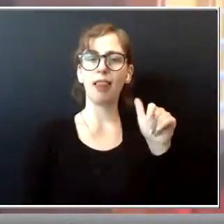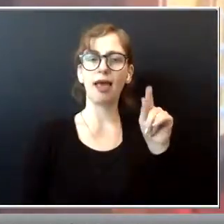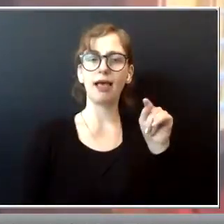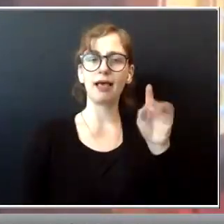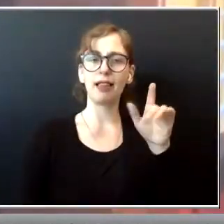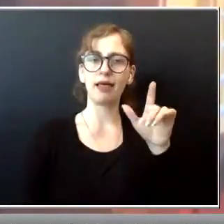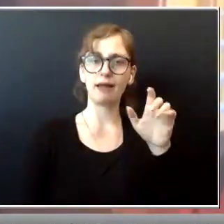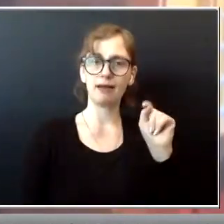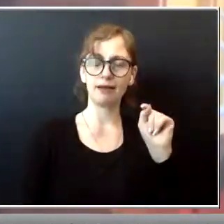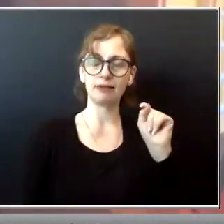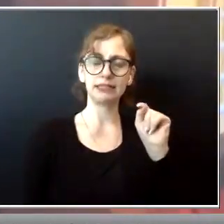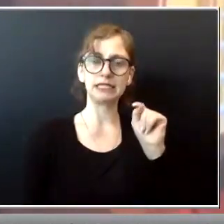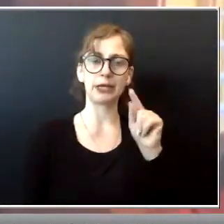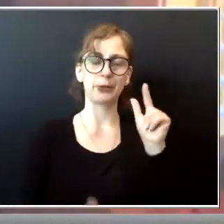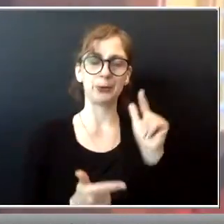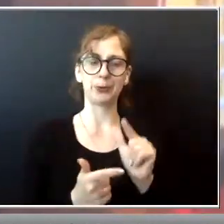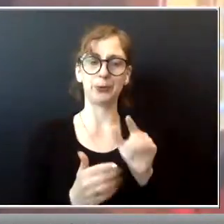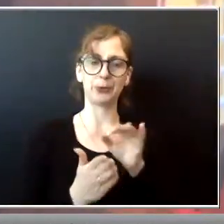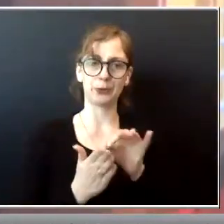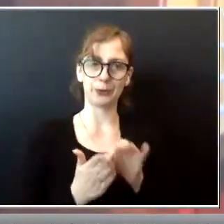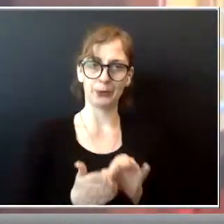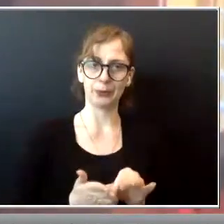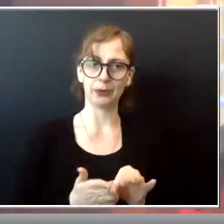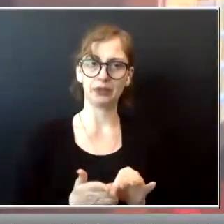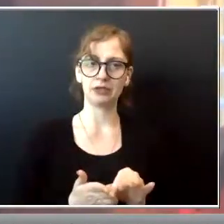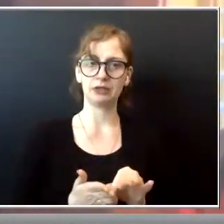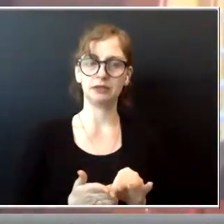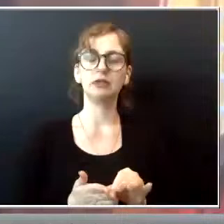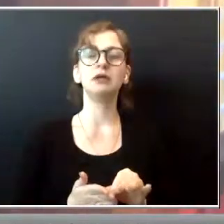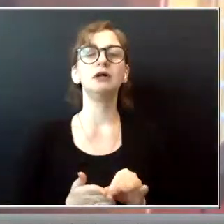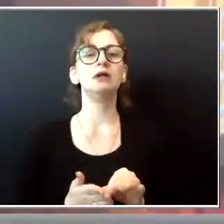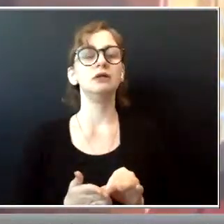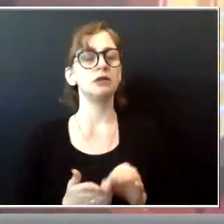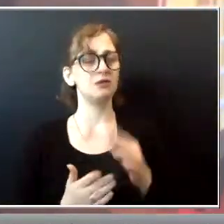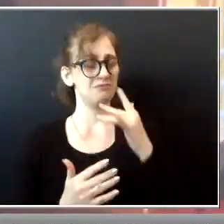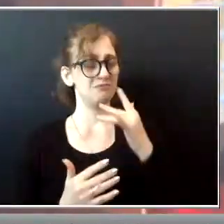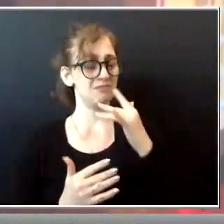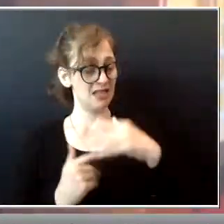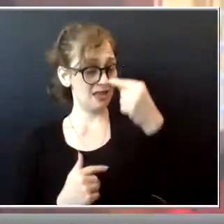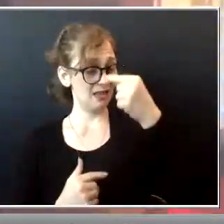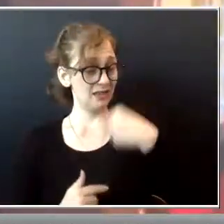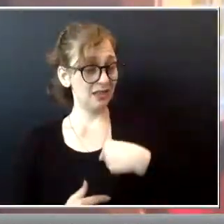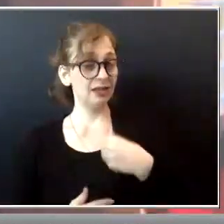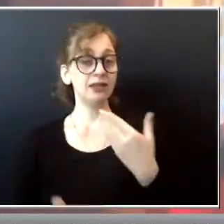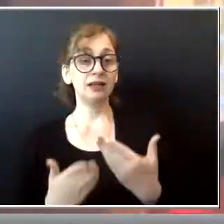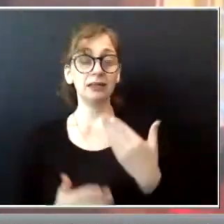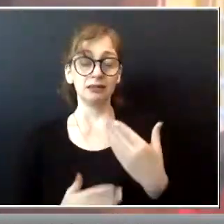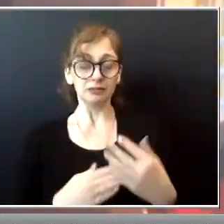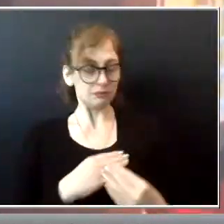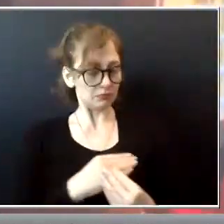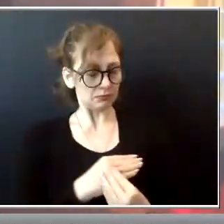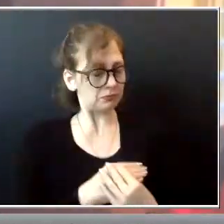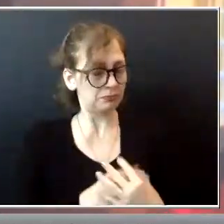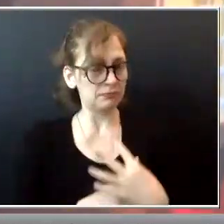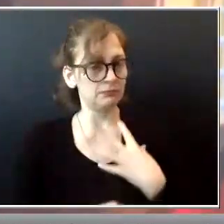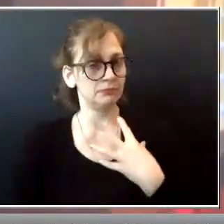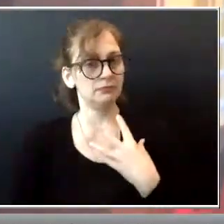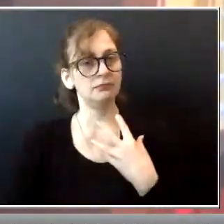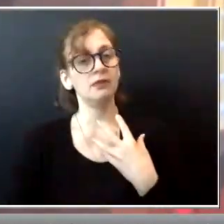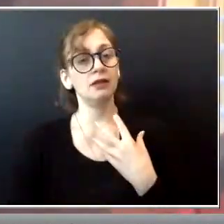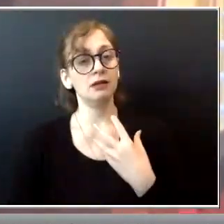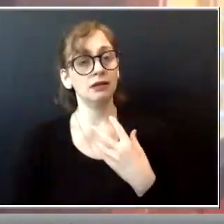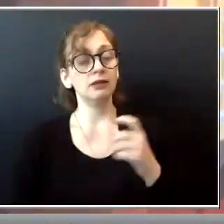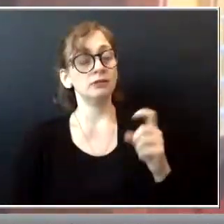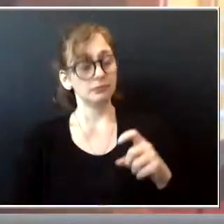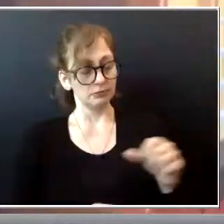very low, that the blood thinners would put me back into another medication that they have to